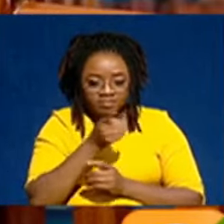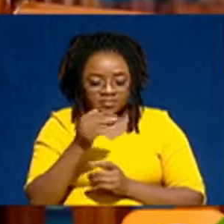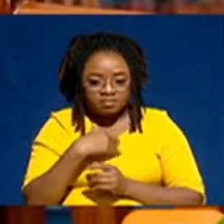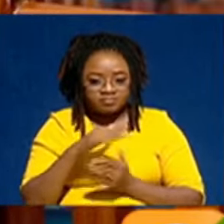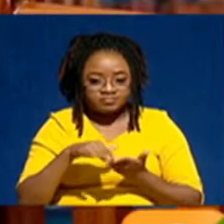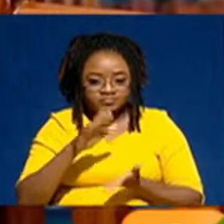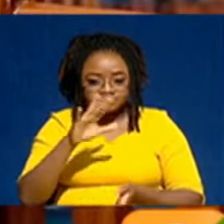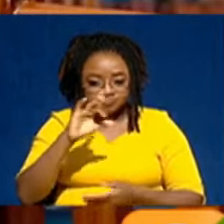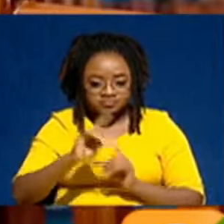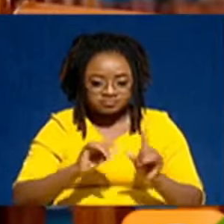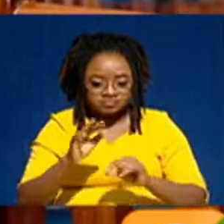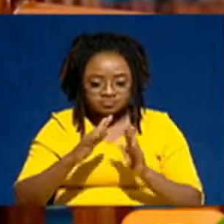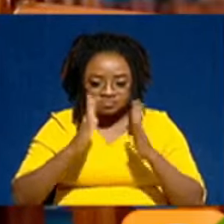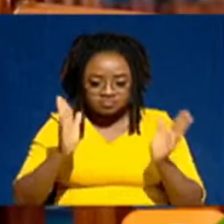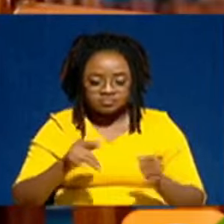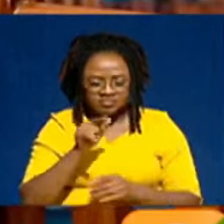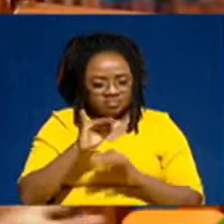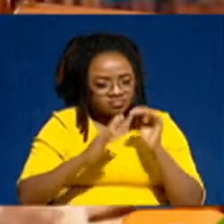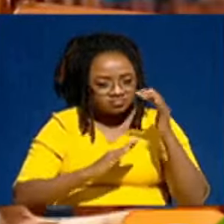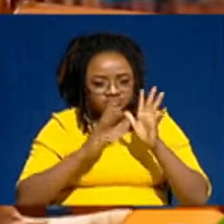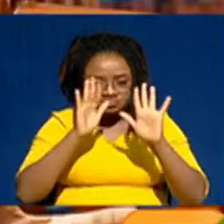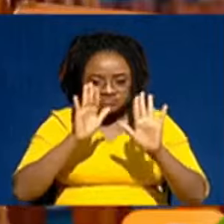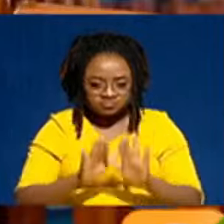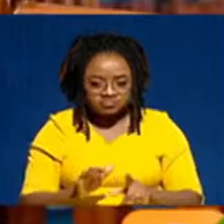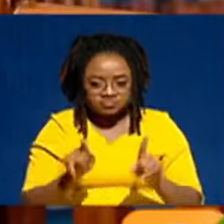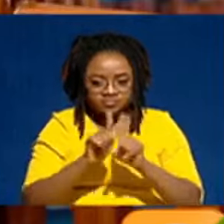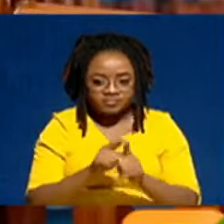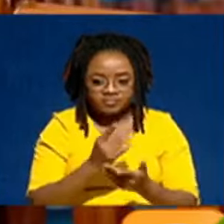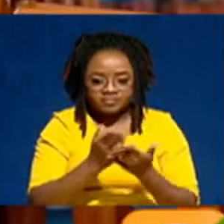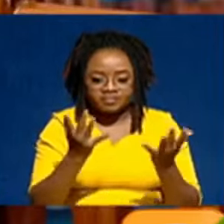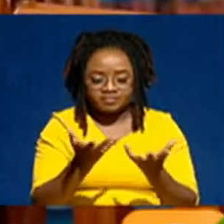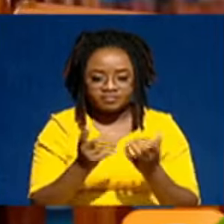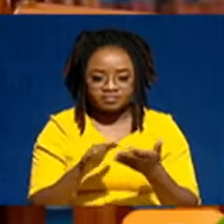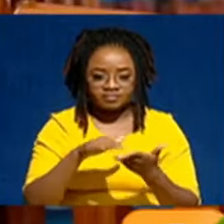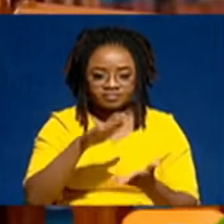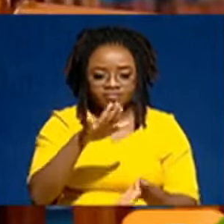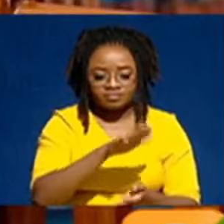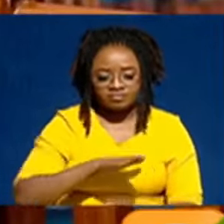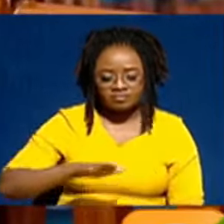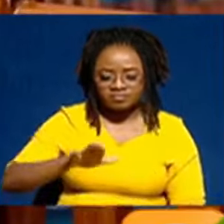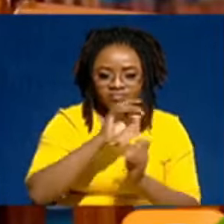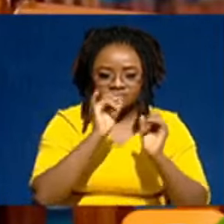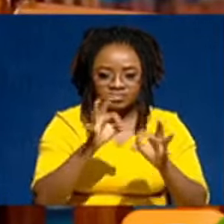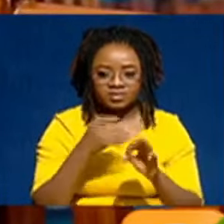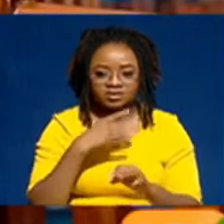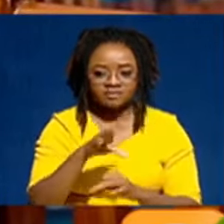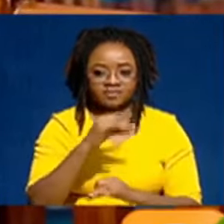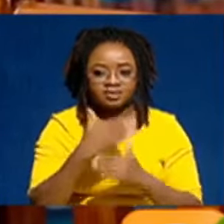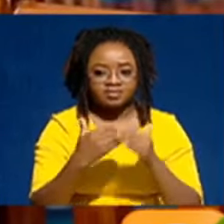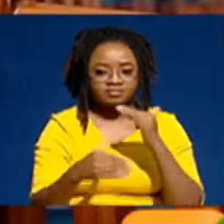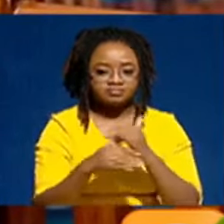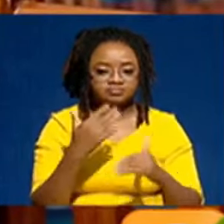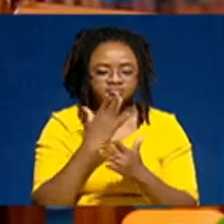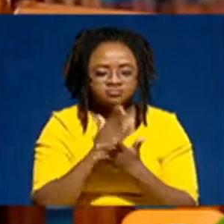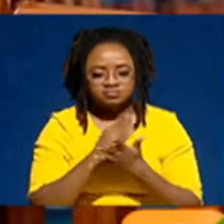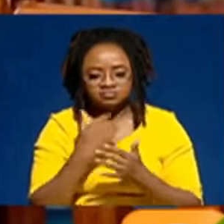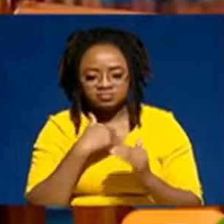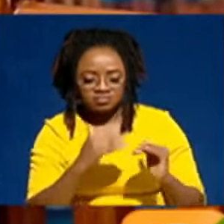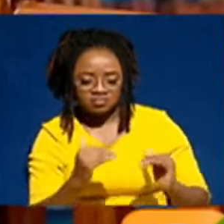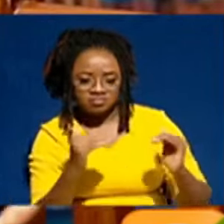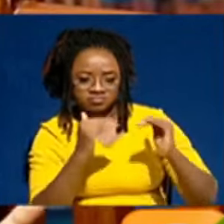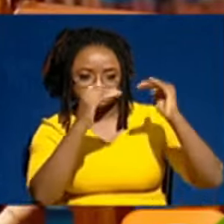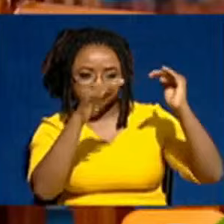is key for them. They have a little bit more space. You know, they find buildings that are a little bit more accommodative. There might be 4 to 6 floors.